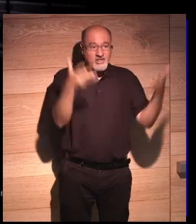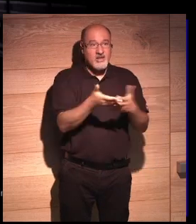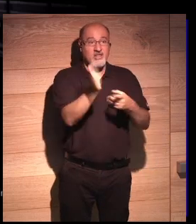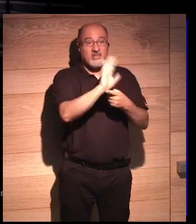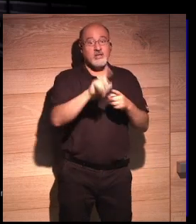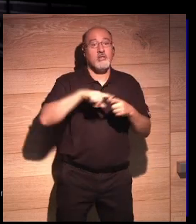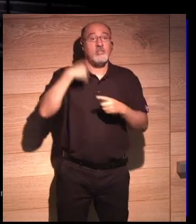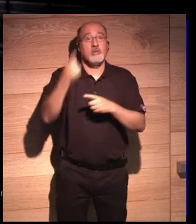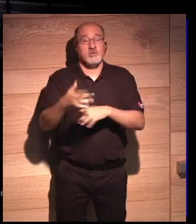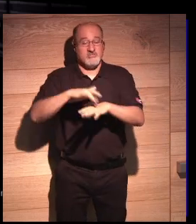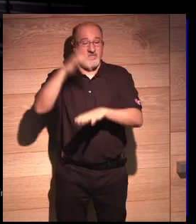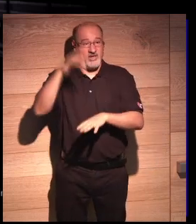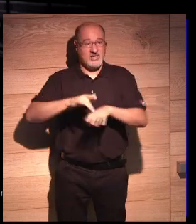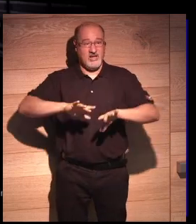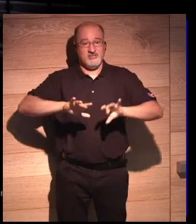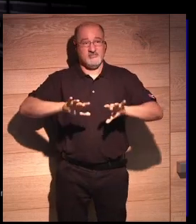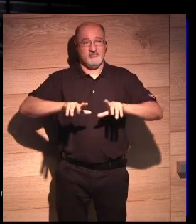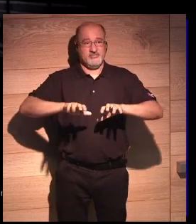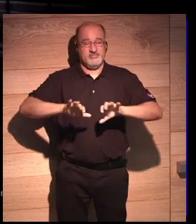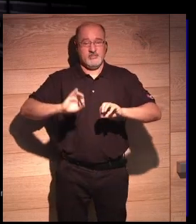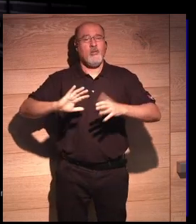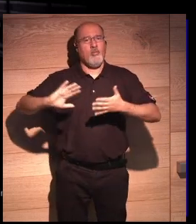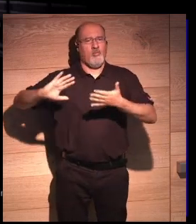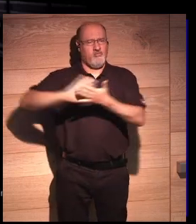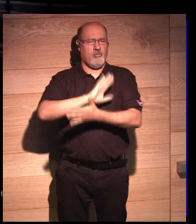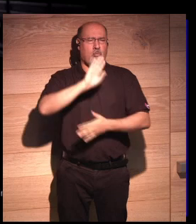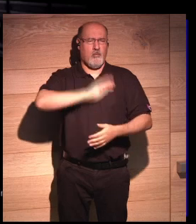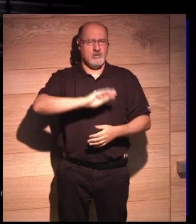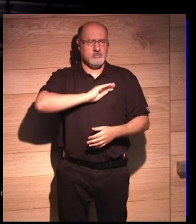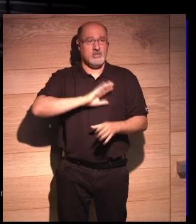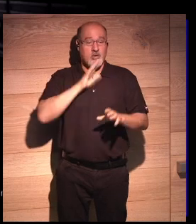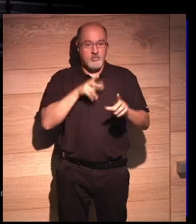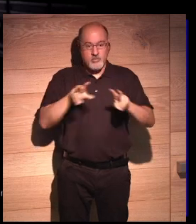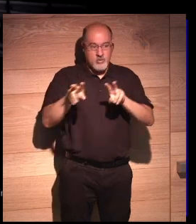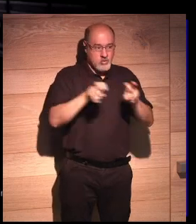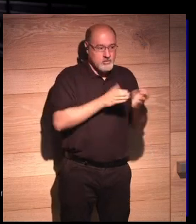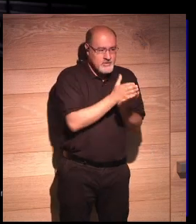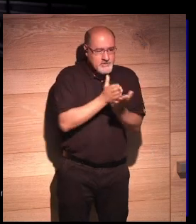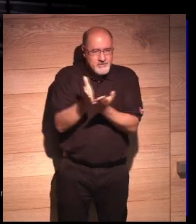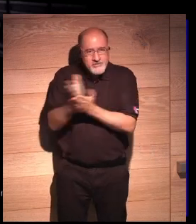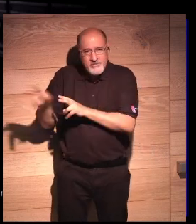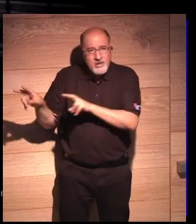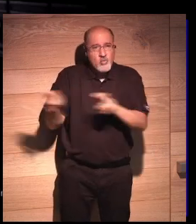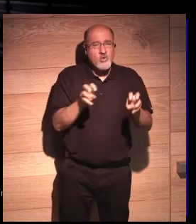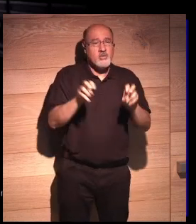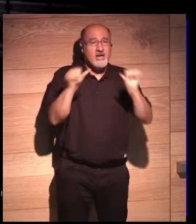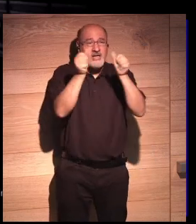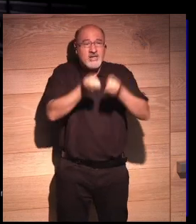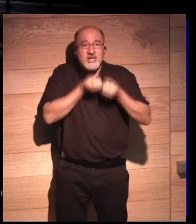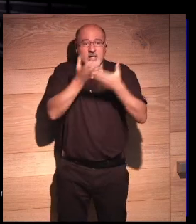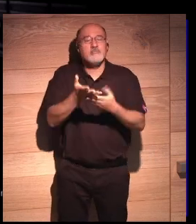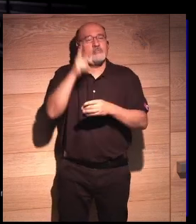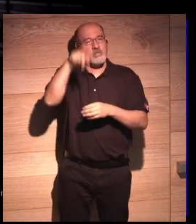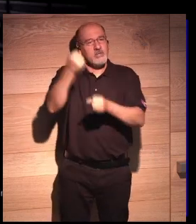lots of interest in branching narratives and things like that. And in my working life, I've worked in film and TV a little bit,